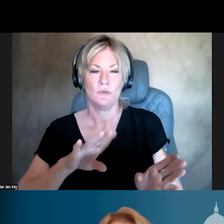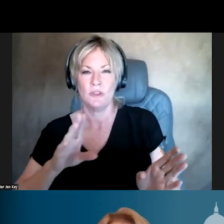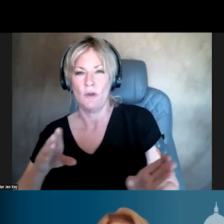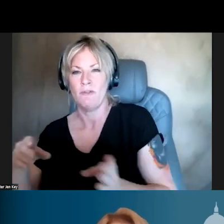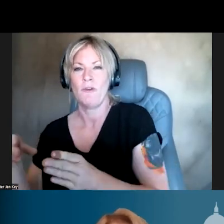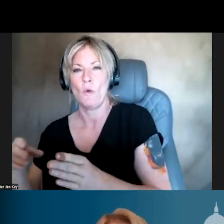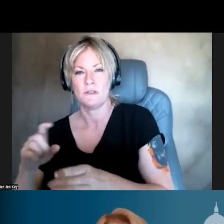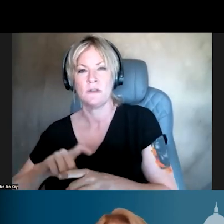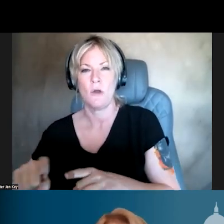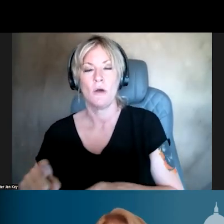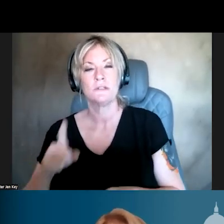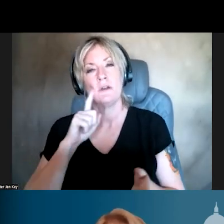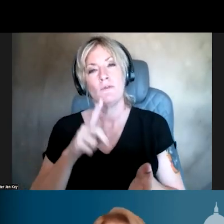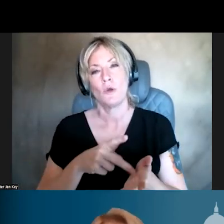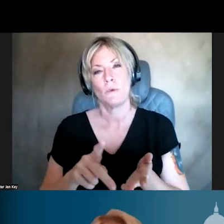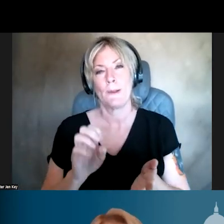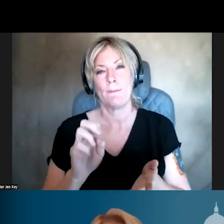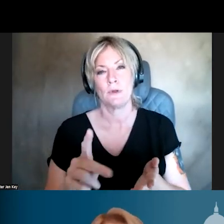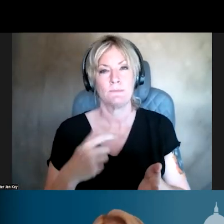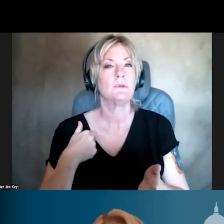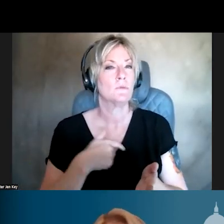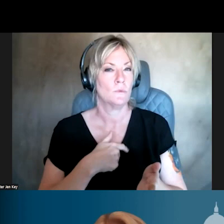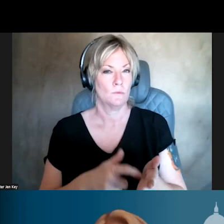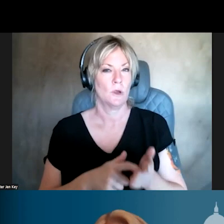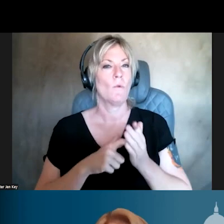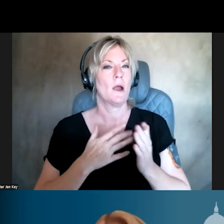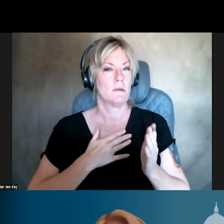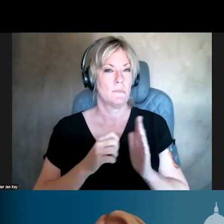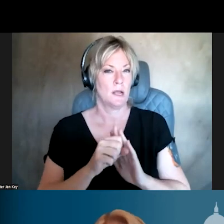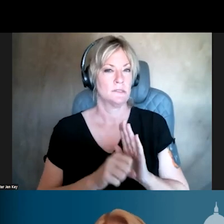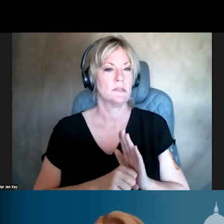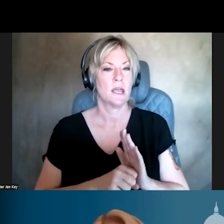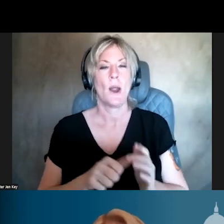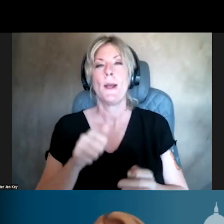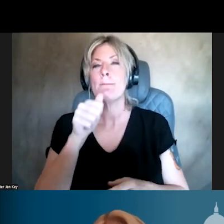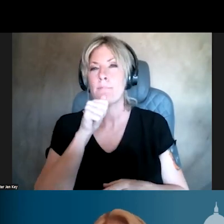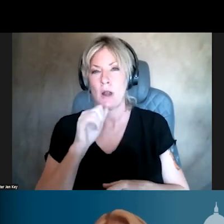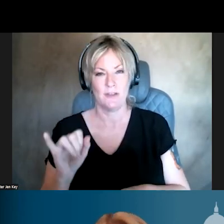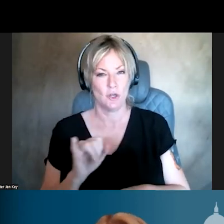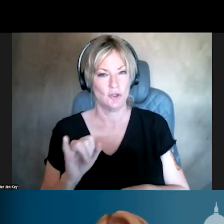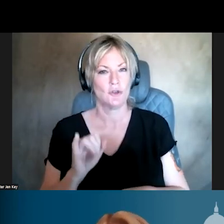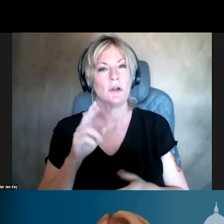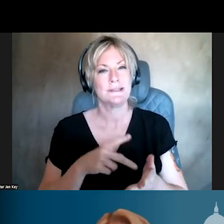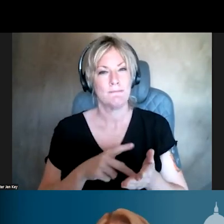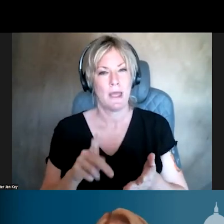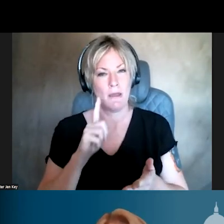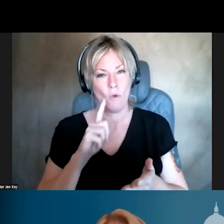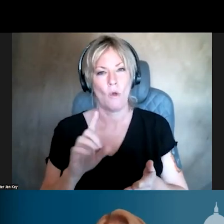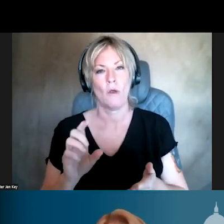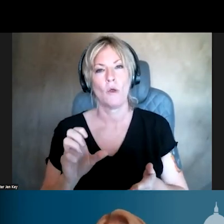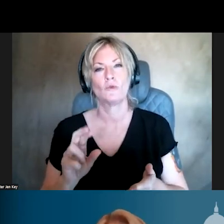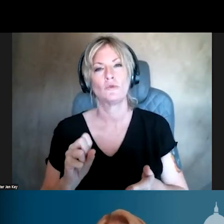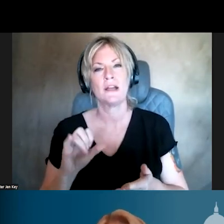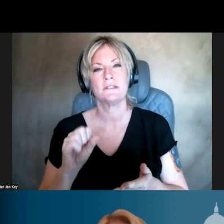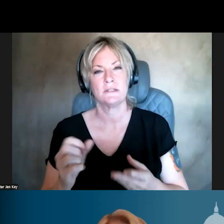far as the reimbursement, we're requiring in our state that actually private insurance pay for crisis service. I think the problem